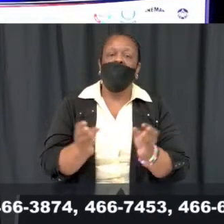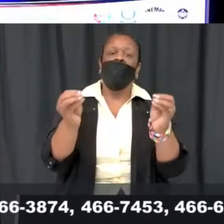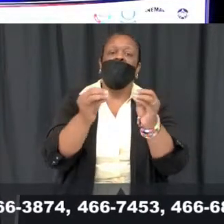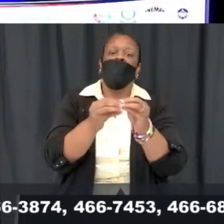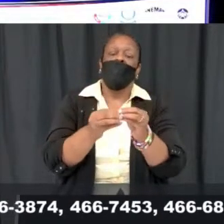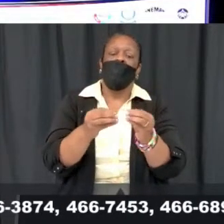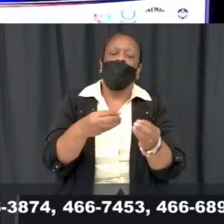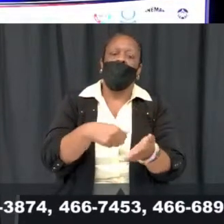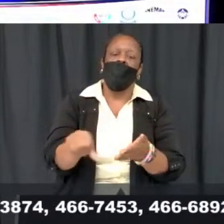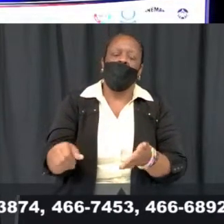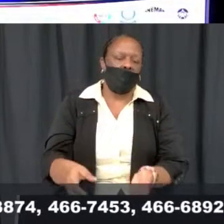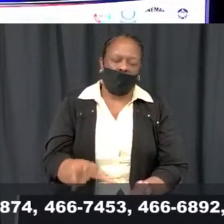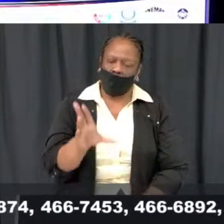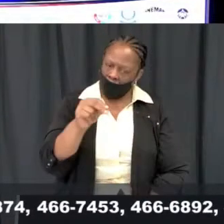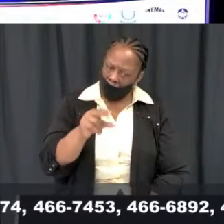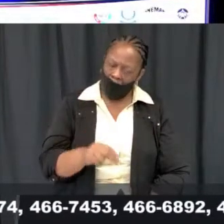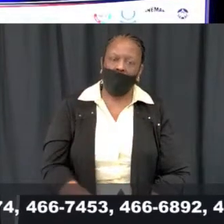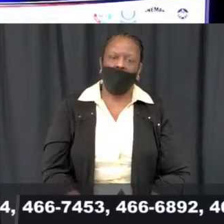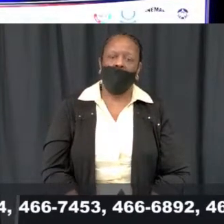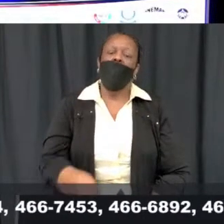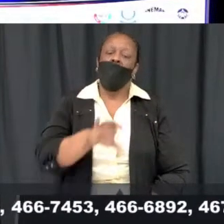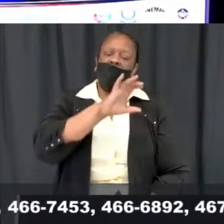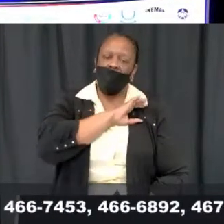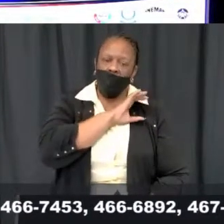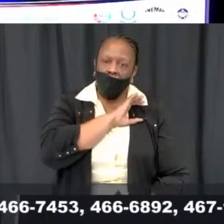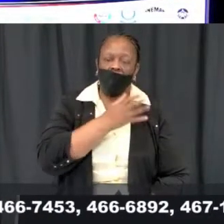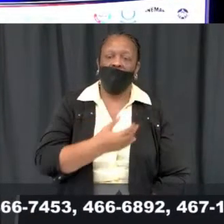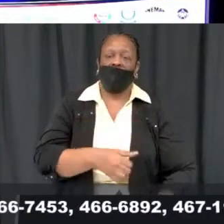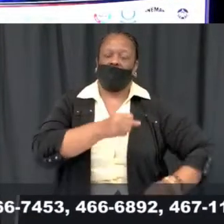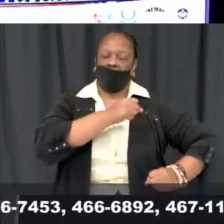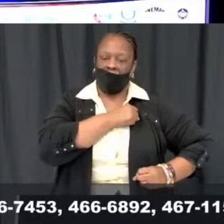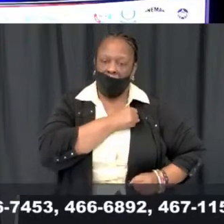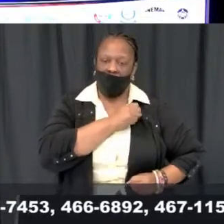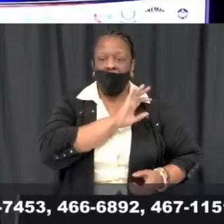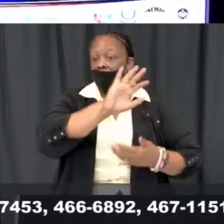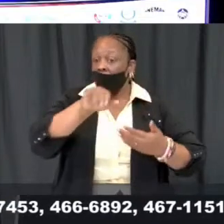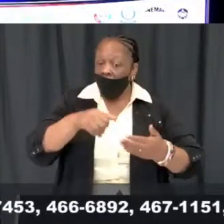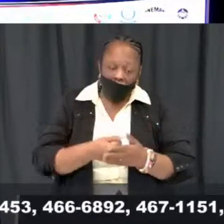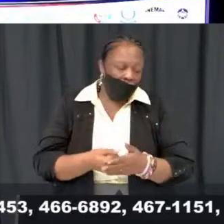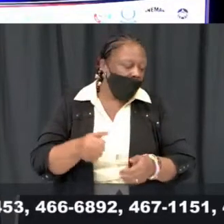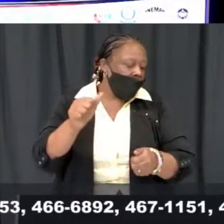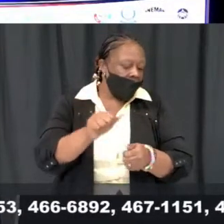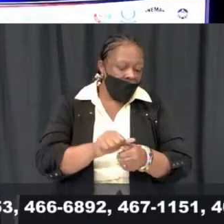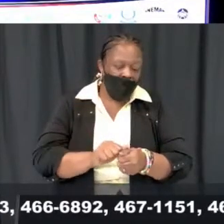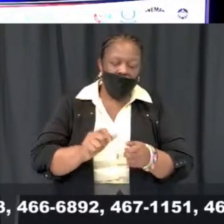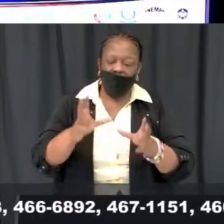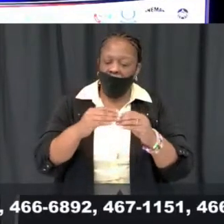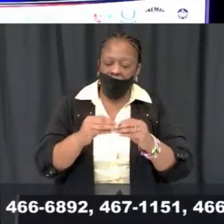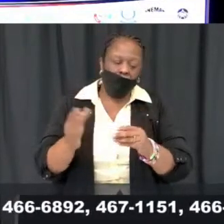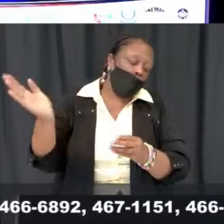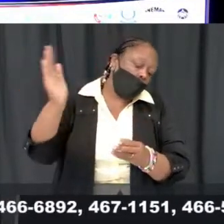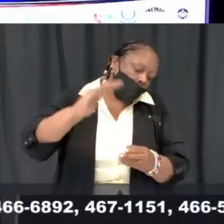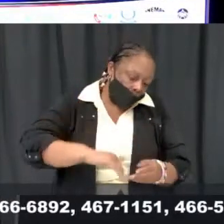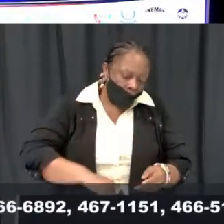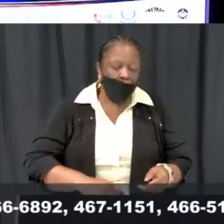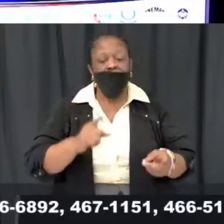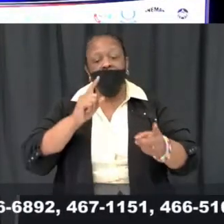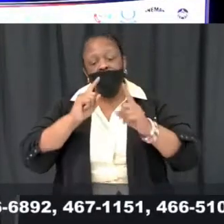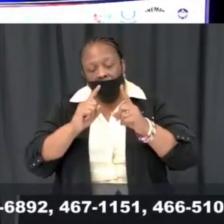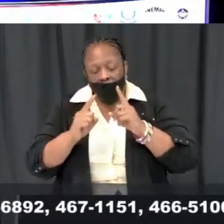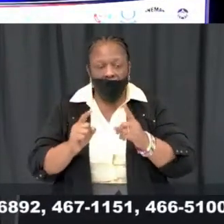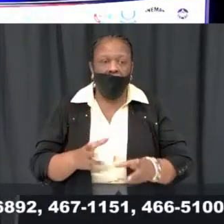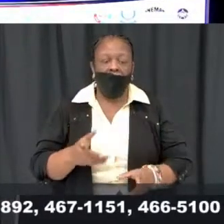Police, the Commander of the Defense Force, the Commissioner in particular, who comes under heavy attack, personal